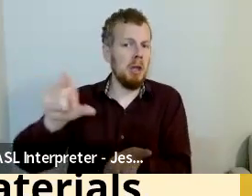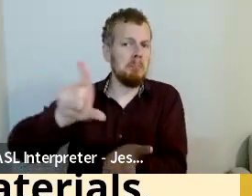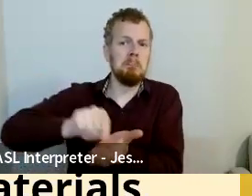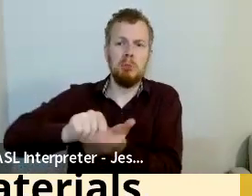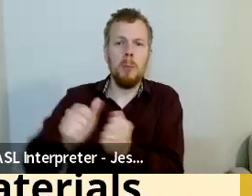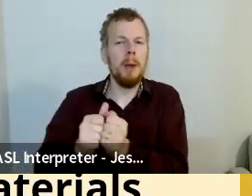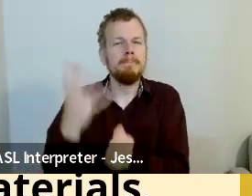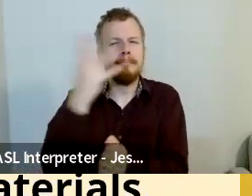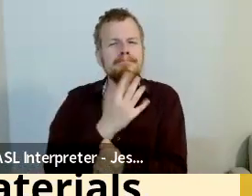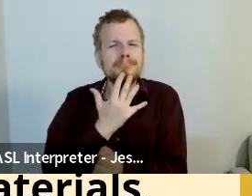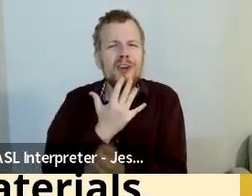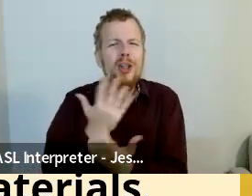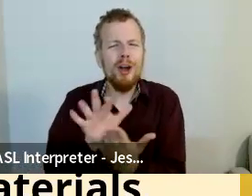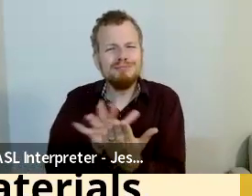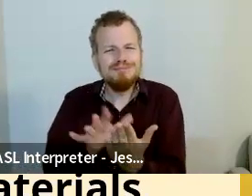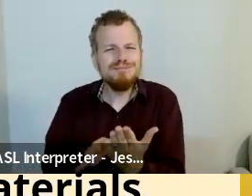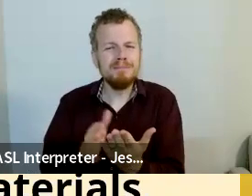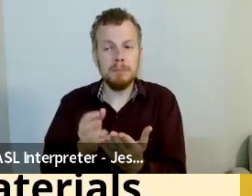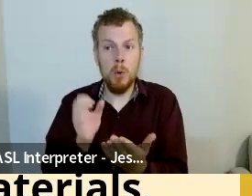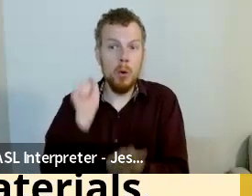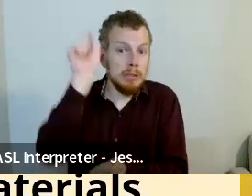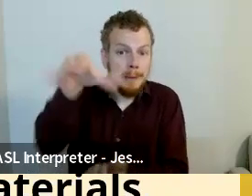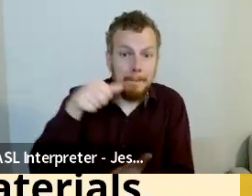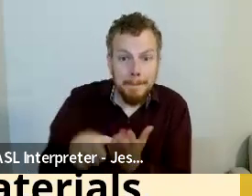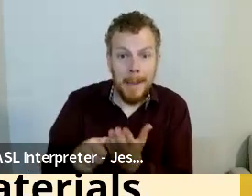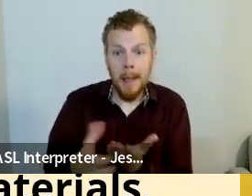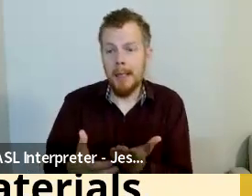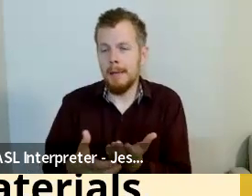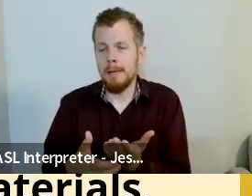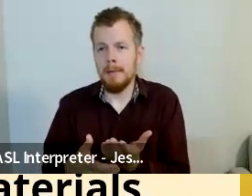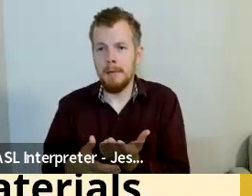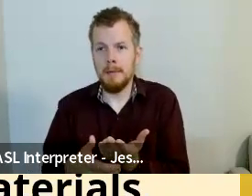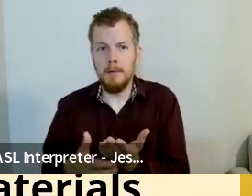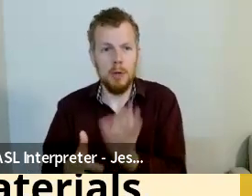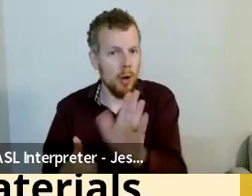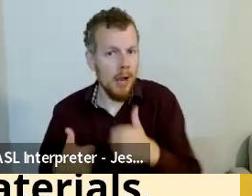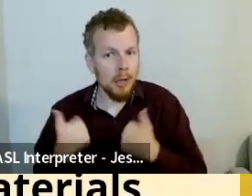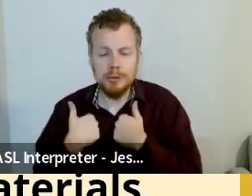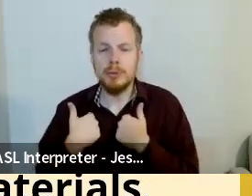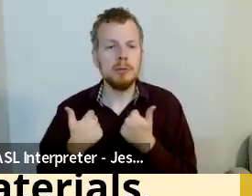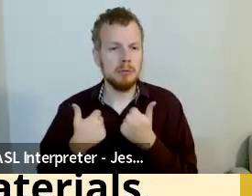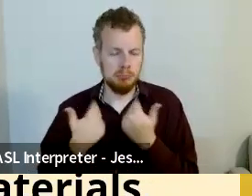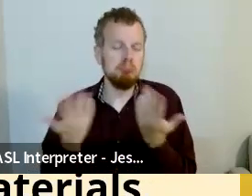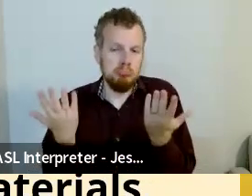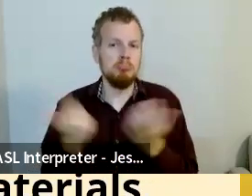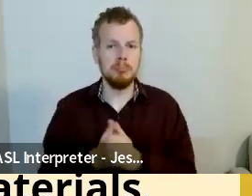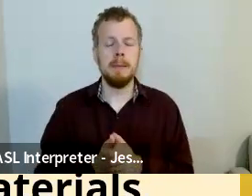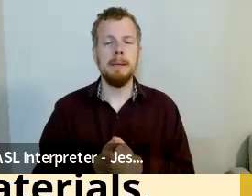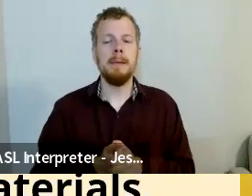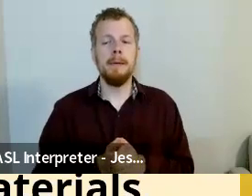color and delivered to your address or your workplace. It just all depends on essentially how you fill out that form.